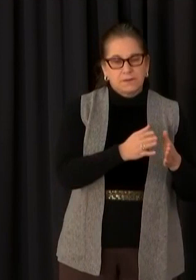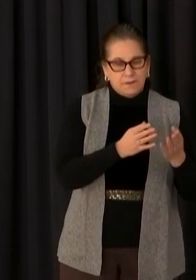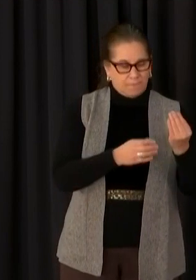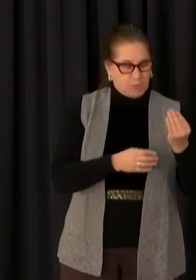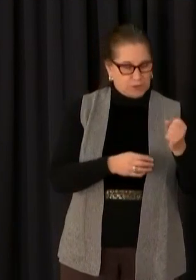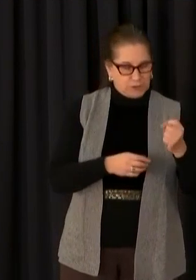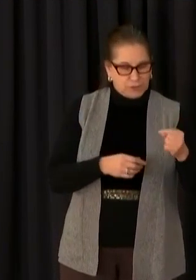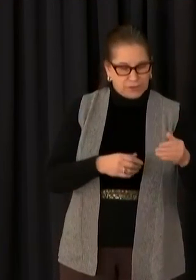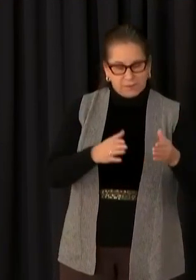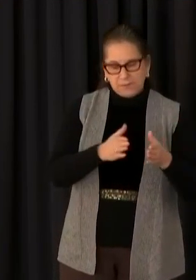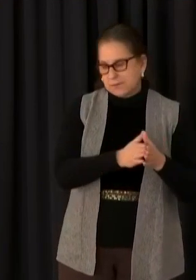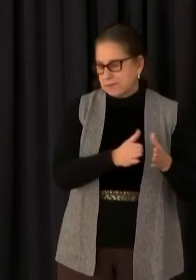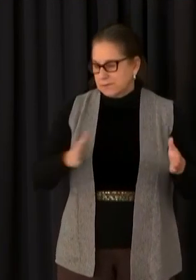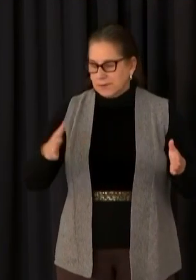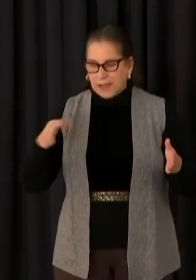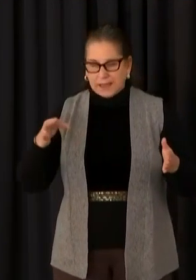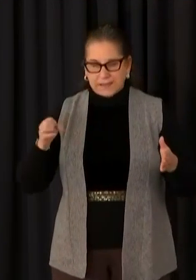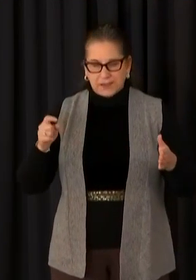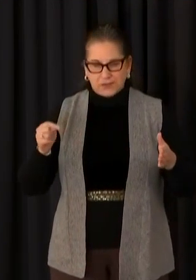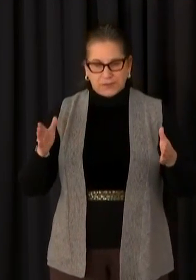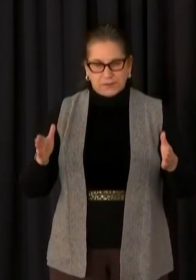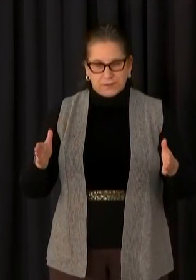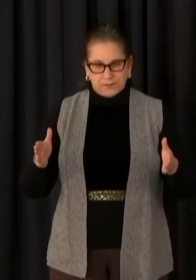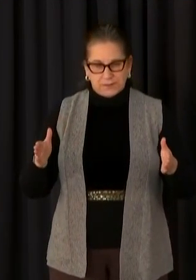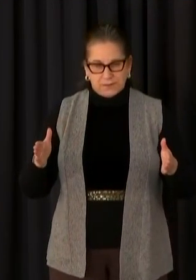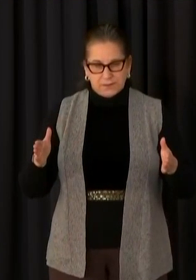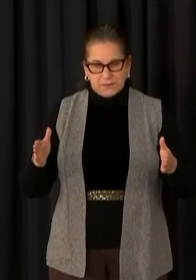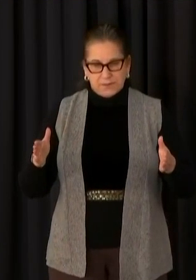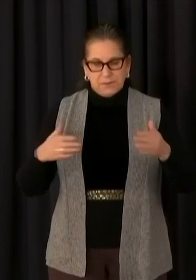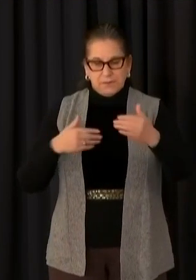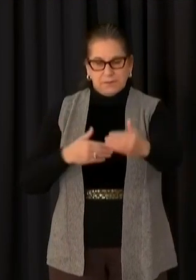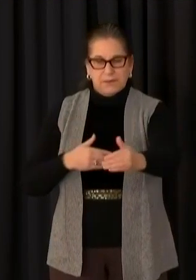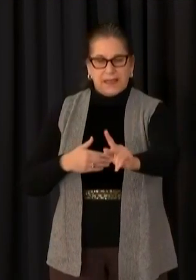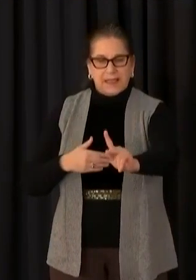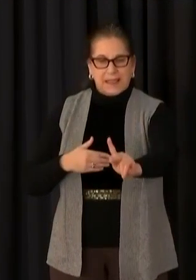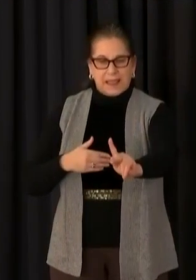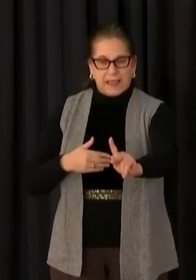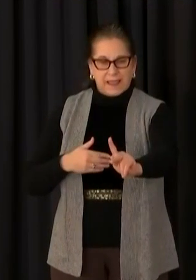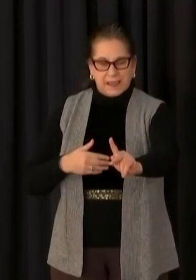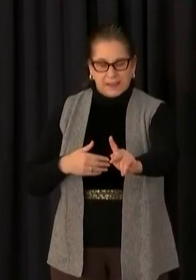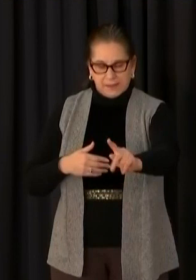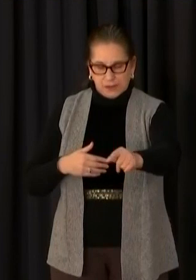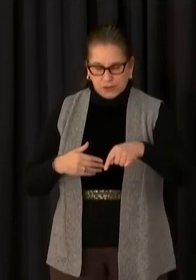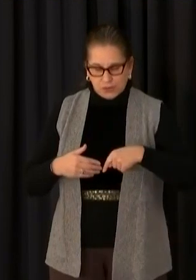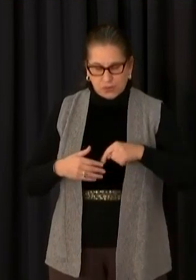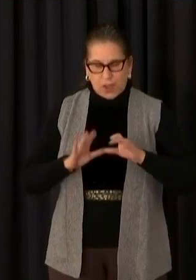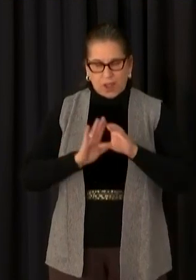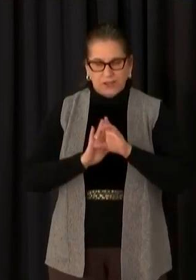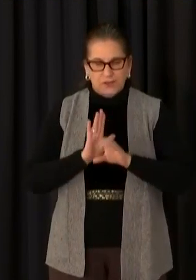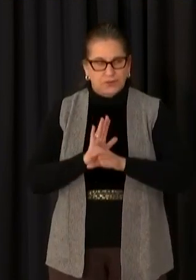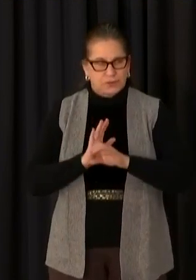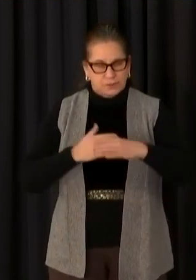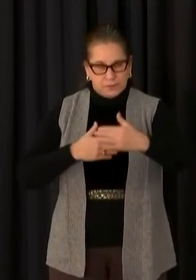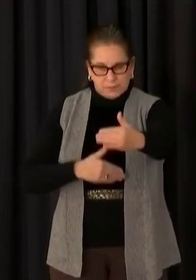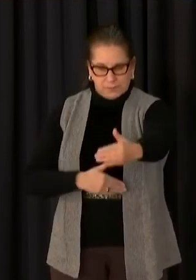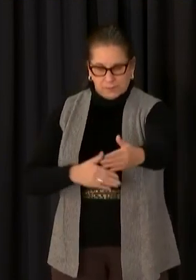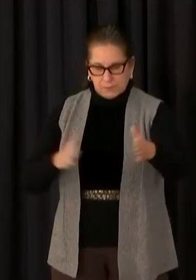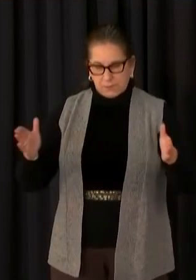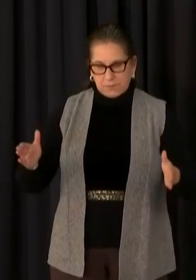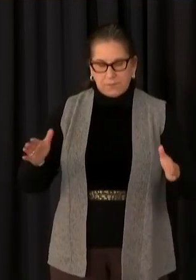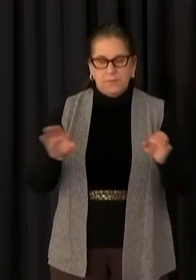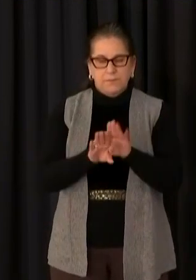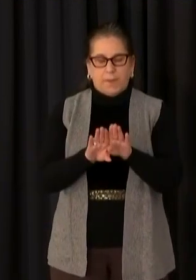these restrictions. So more information about additional closures will be forthcoming. While we know this is